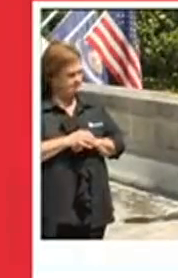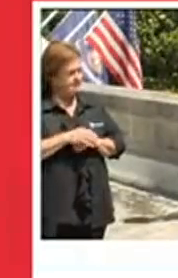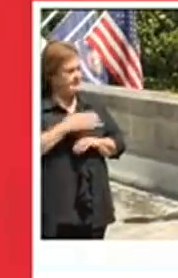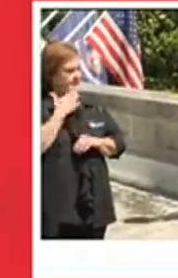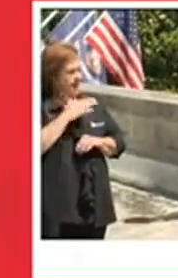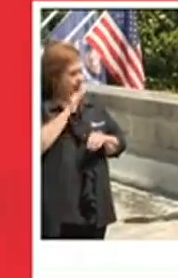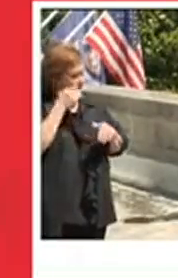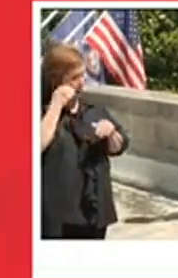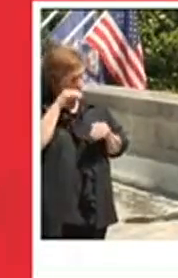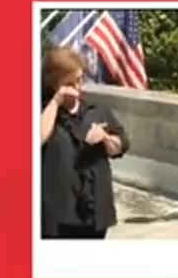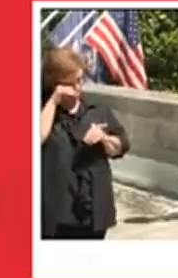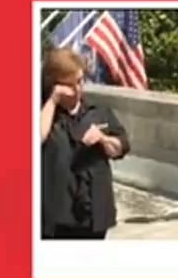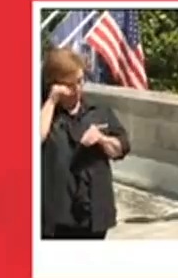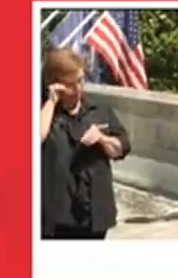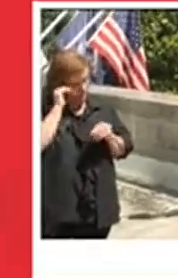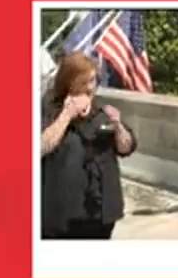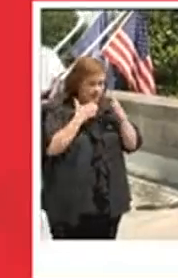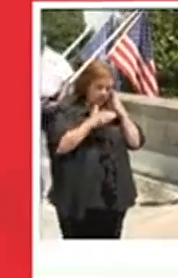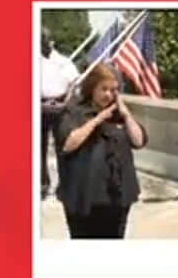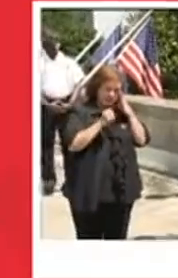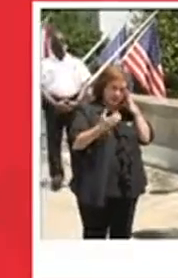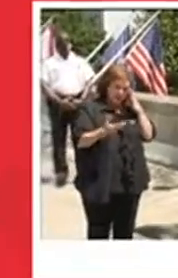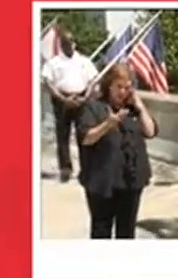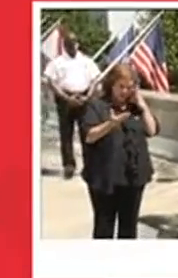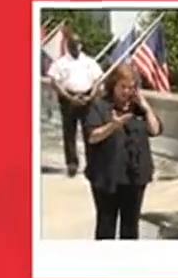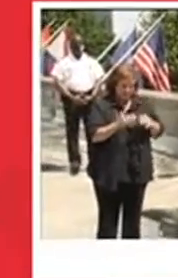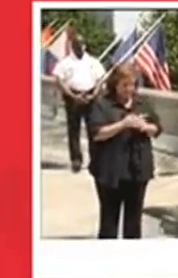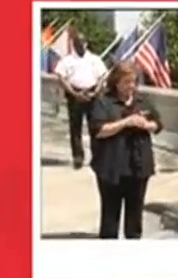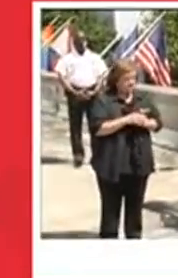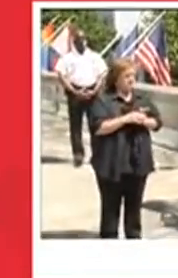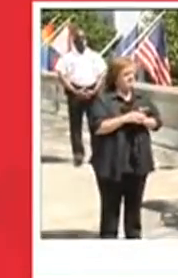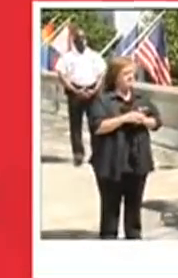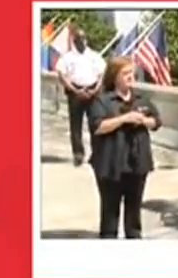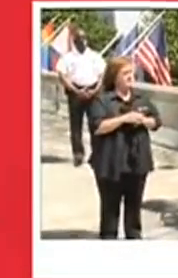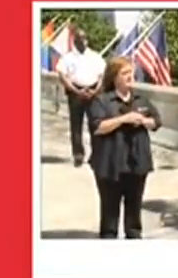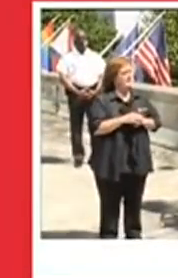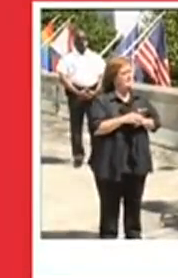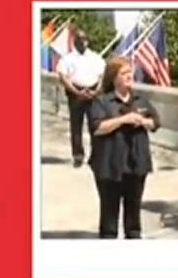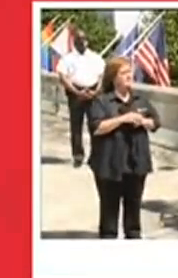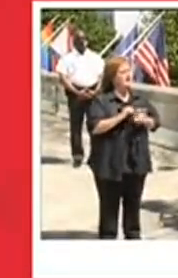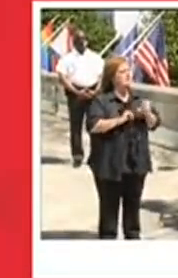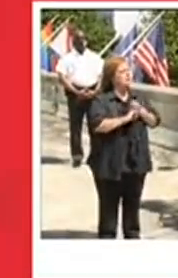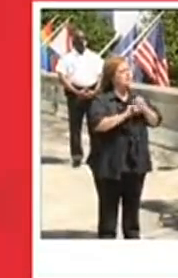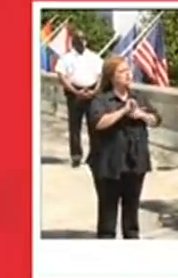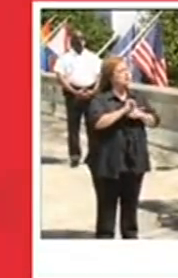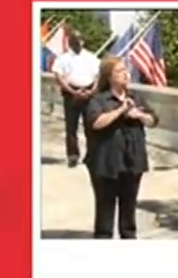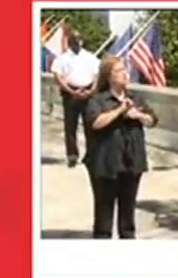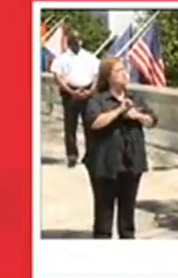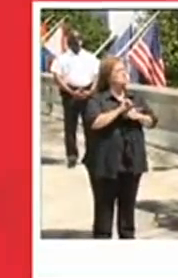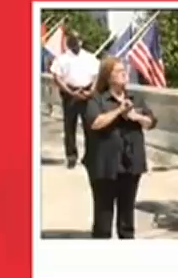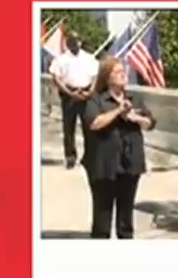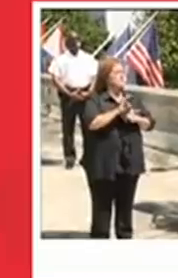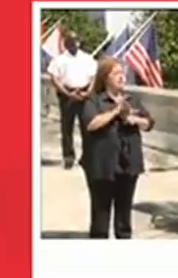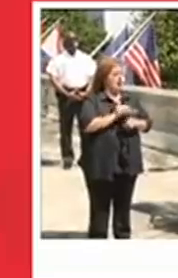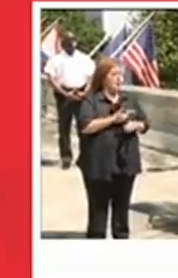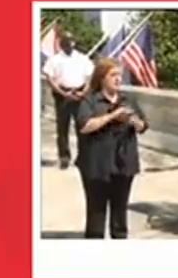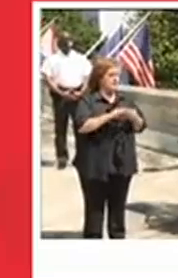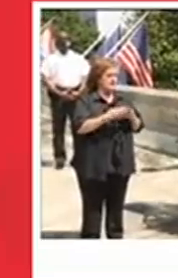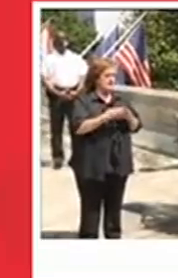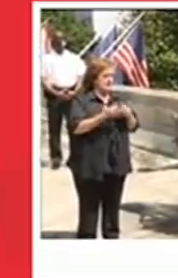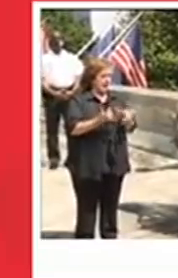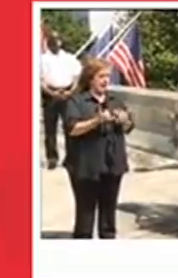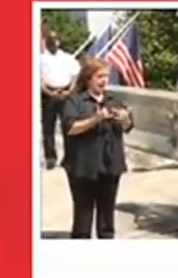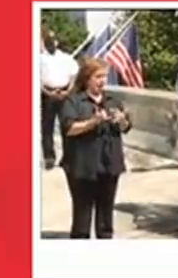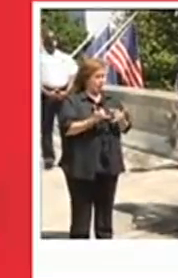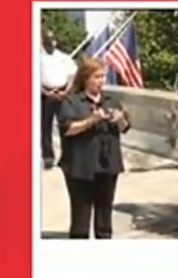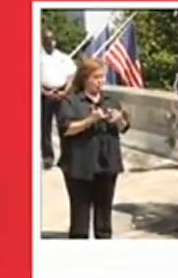Thank you, Mayor. Thanks, y'all, for being here. Very quickly, from the general infrastructure and operations side of the city, at present, we